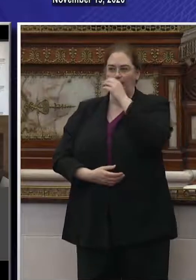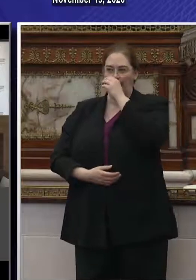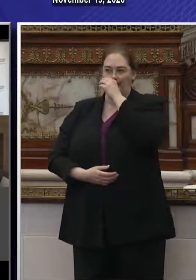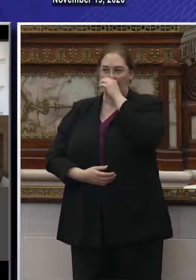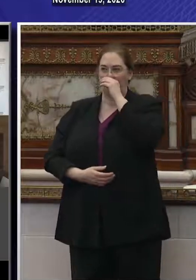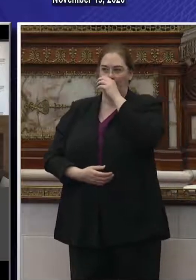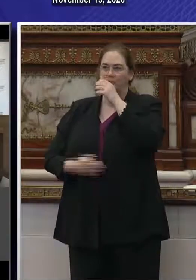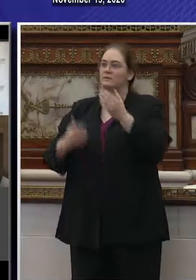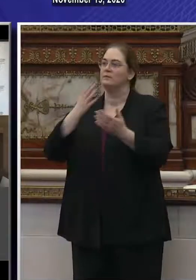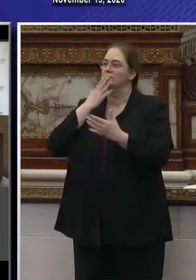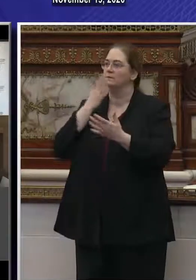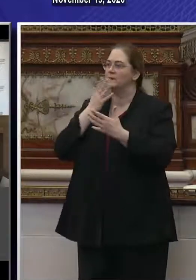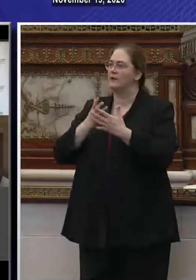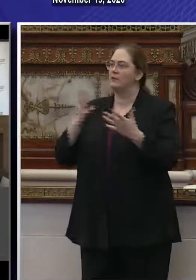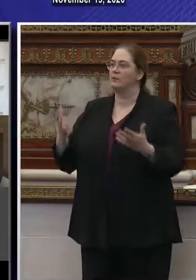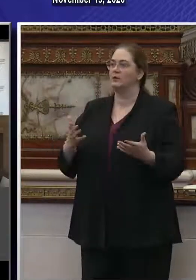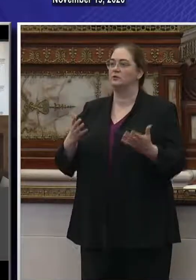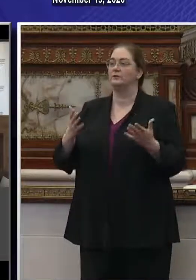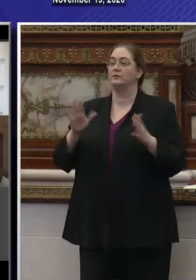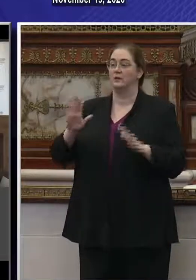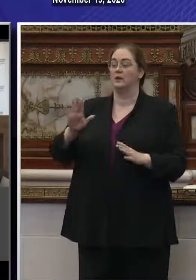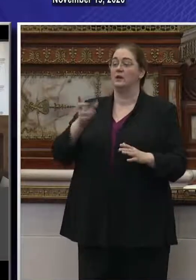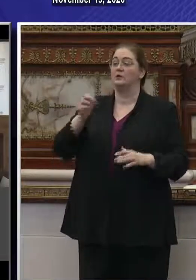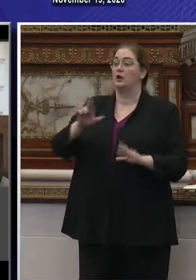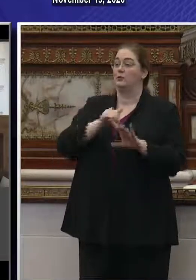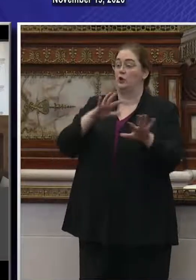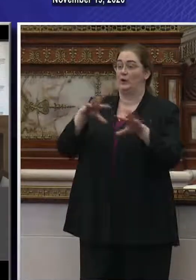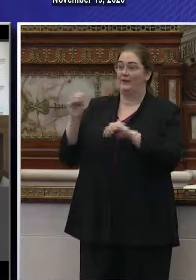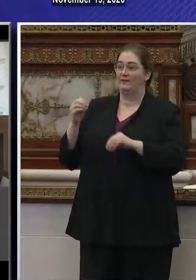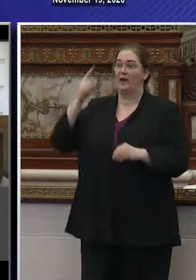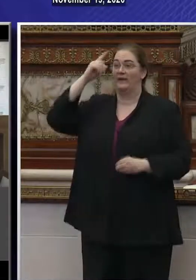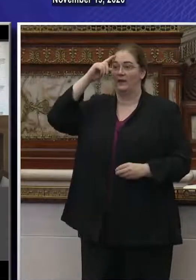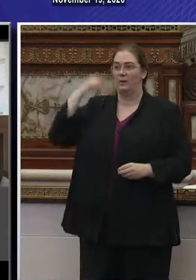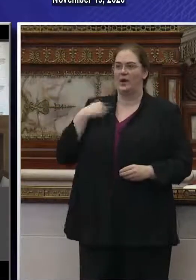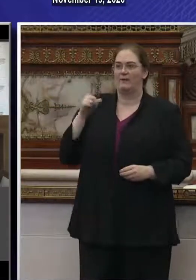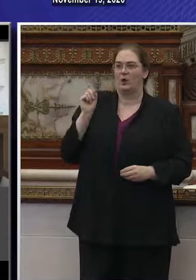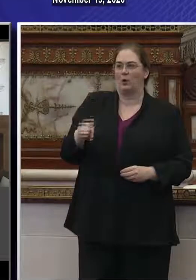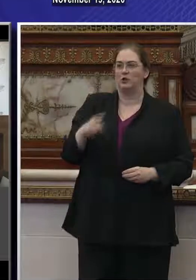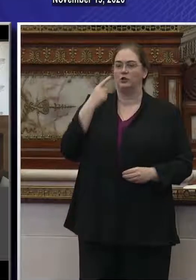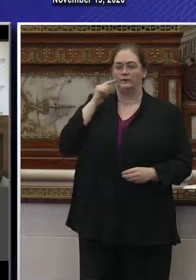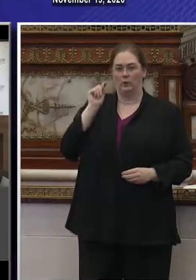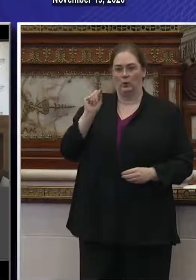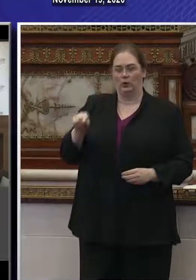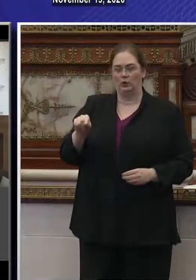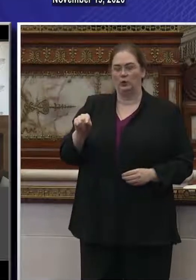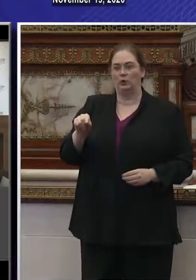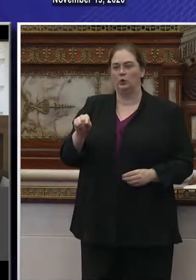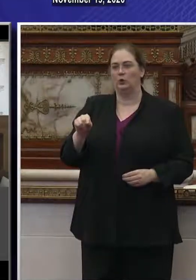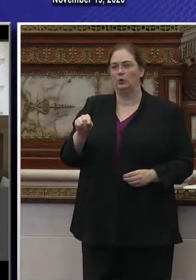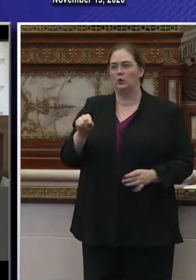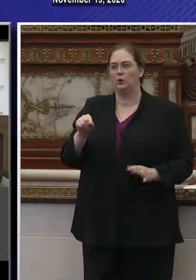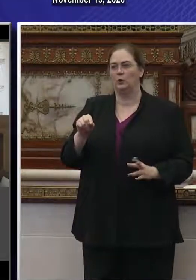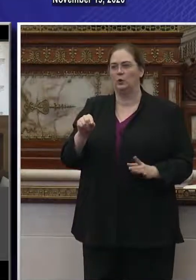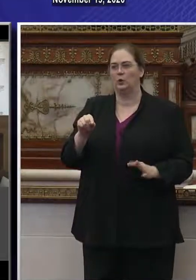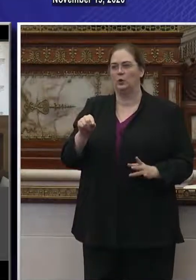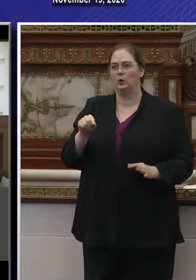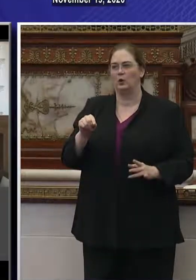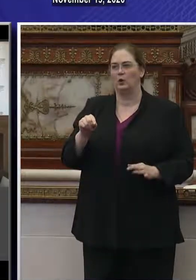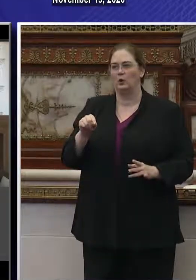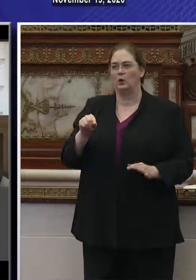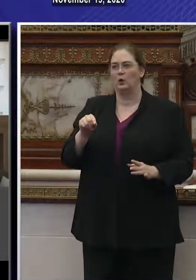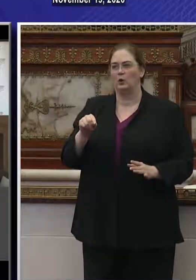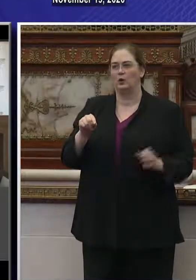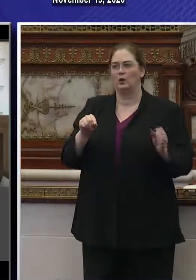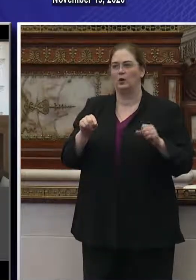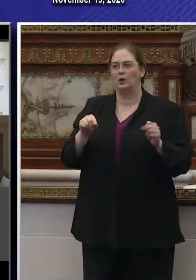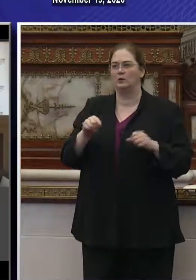Thank you. Thank you very much. Before you go, I think that we have a question for you. Actually, from